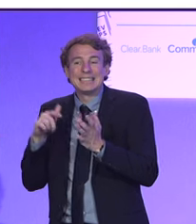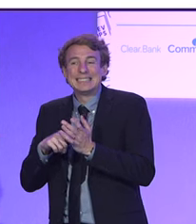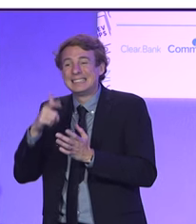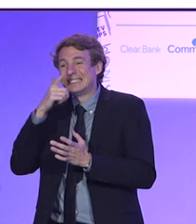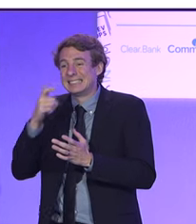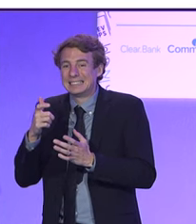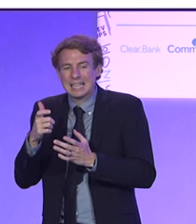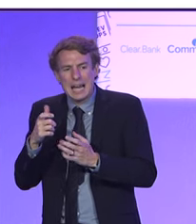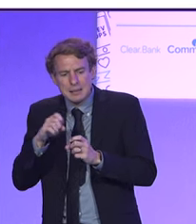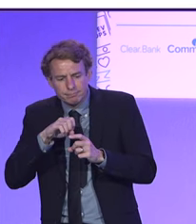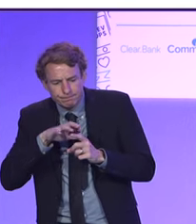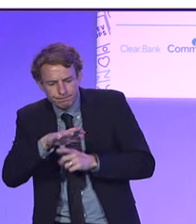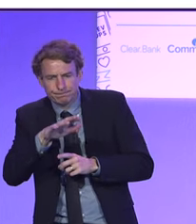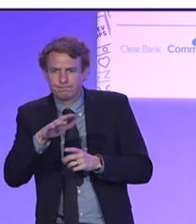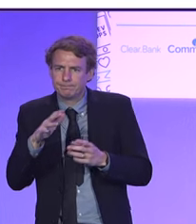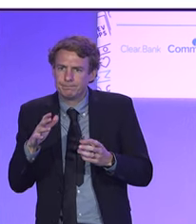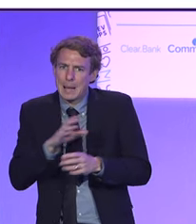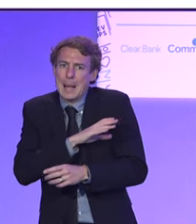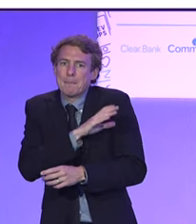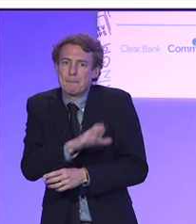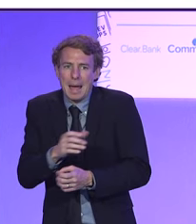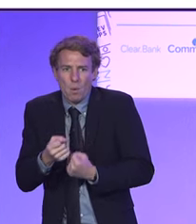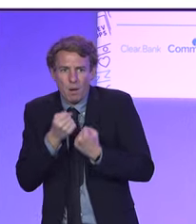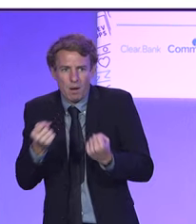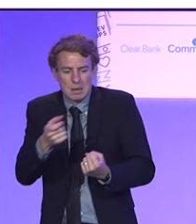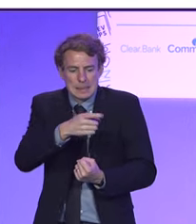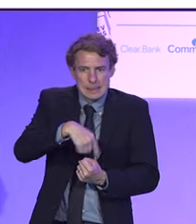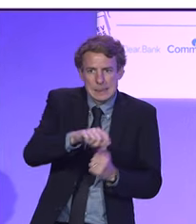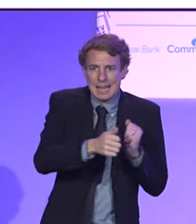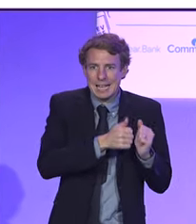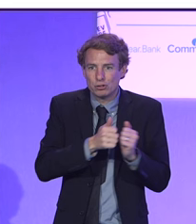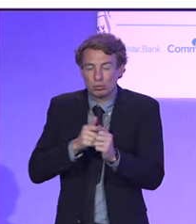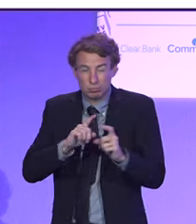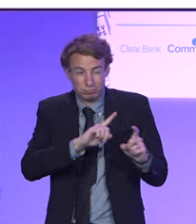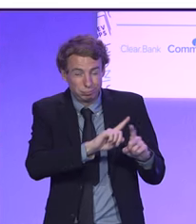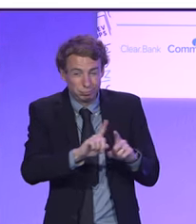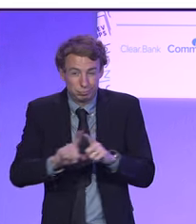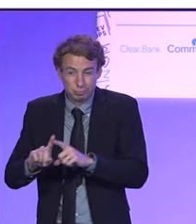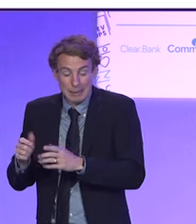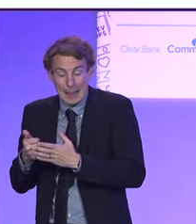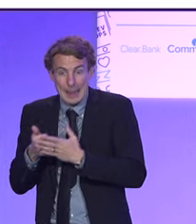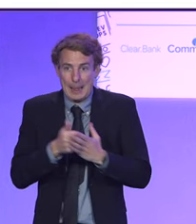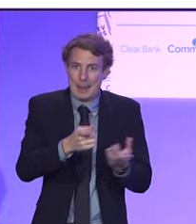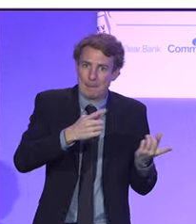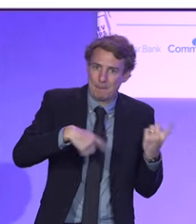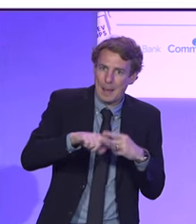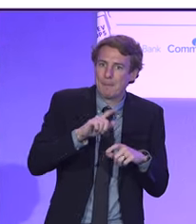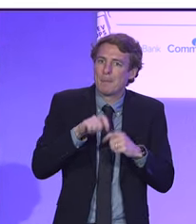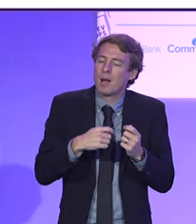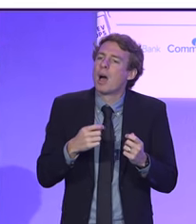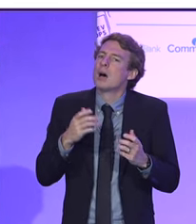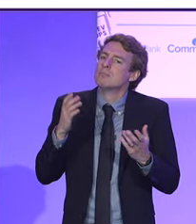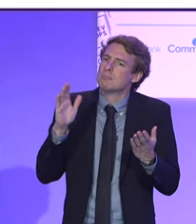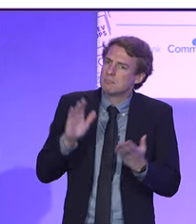to reduce their carbon emissions. So it is this, the problem and the solution at the same time. And I think here, as